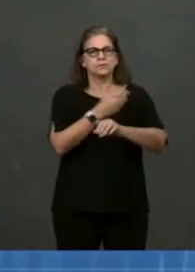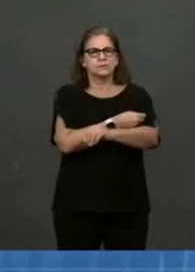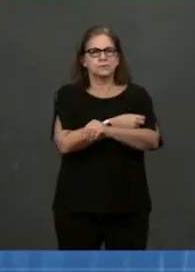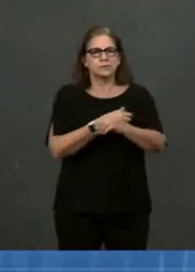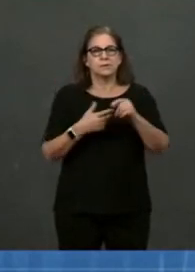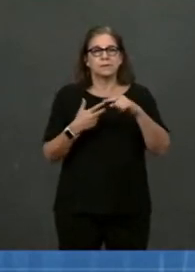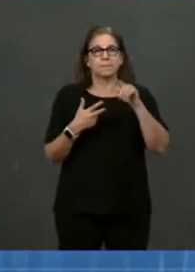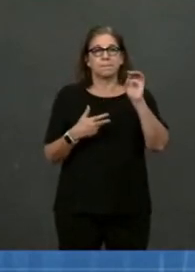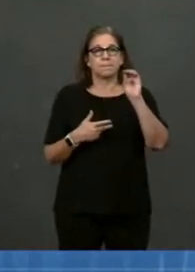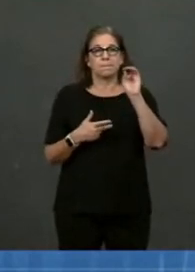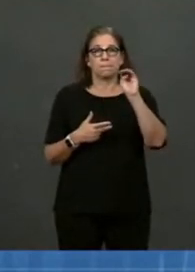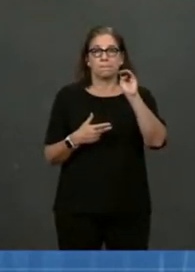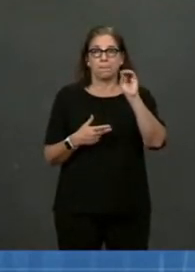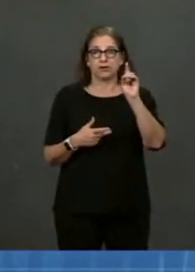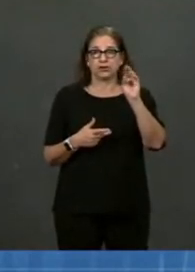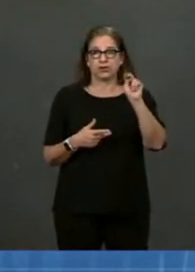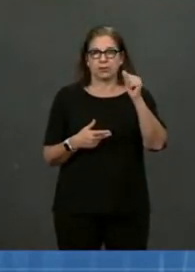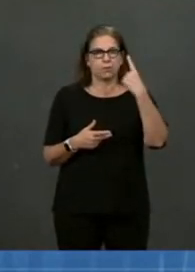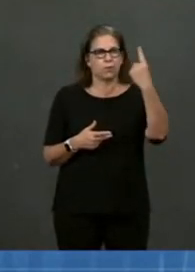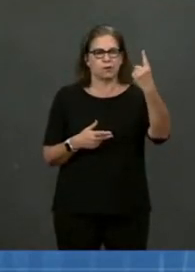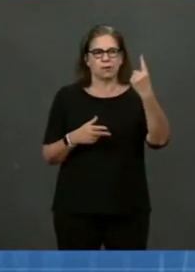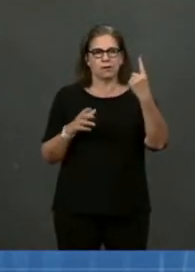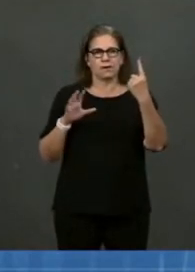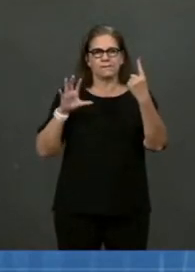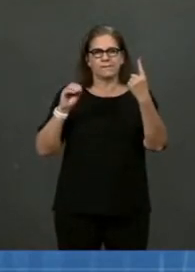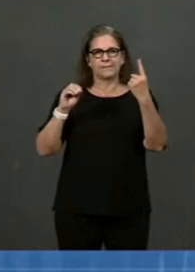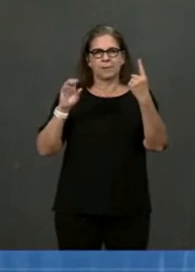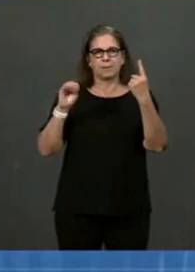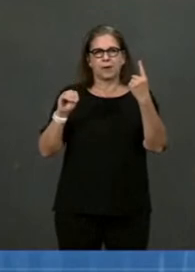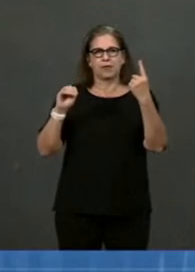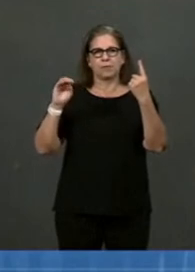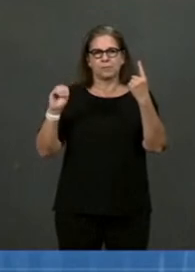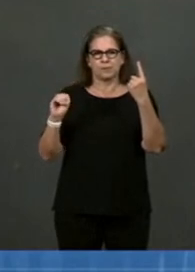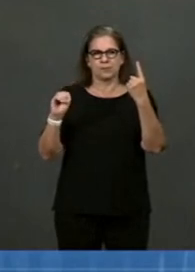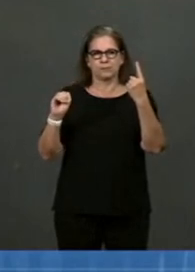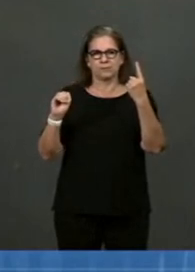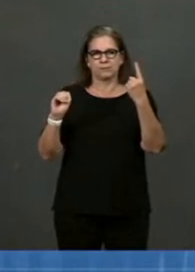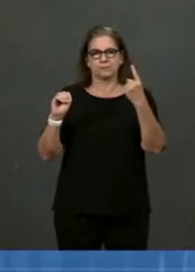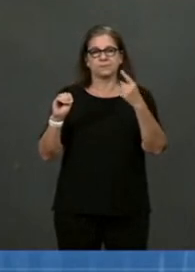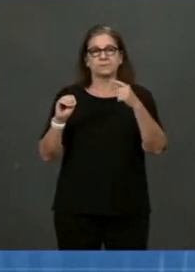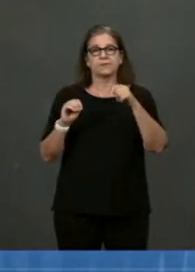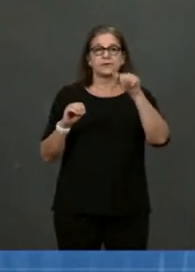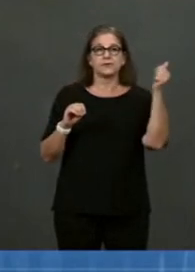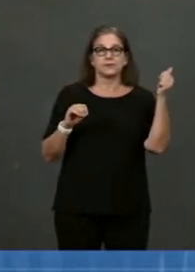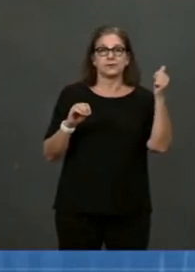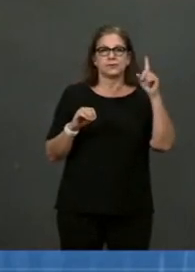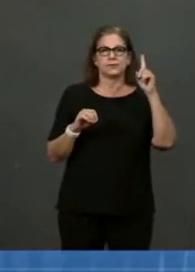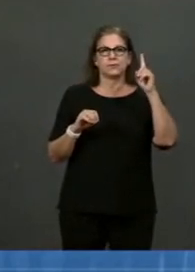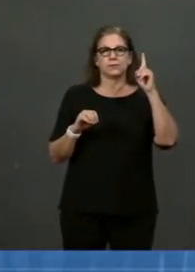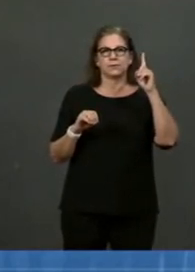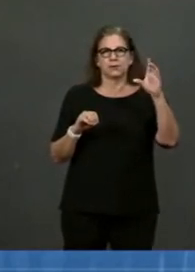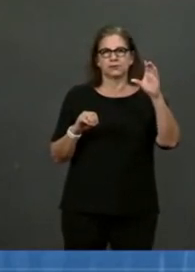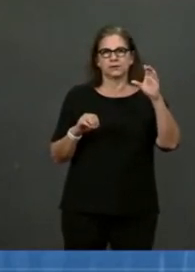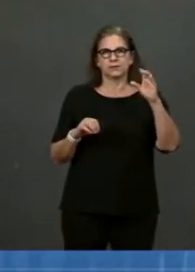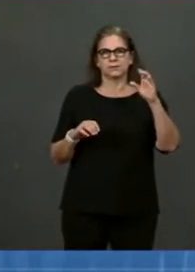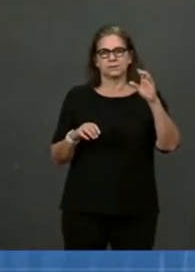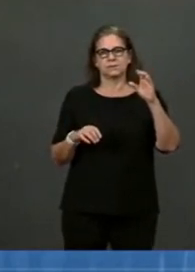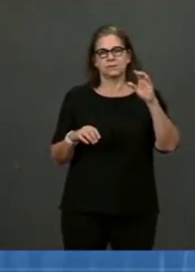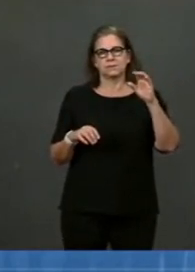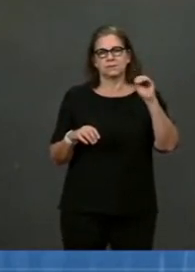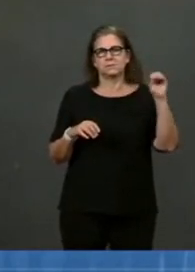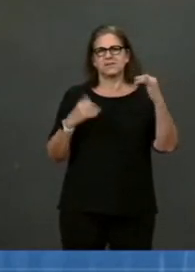microgram dose. That's a half dose from the primary series. With regard to your question for preference, you know, we will not